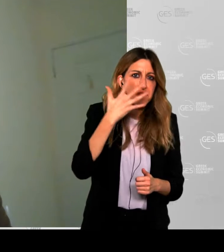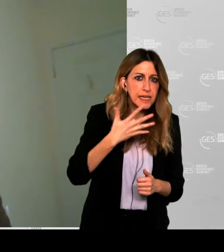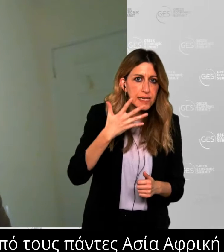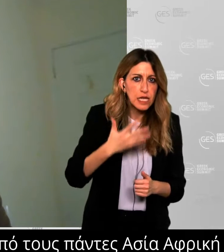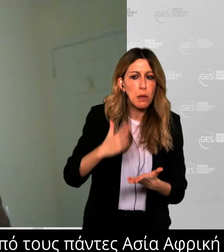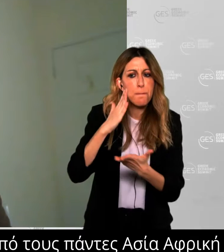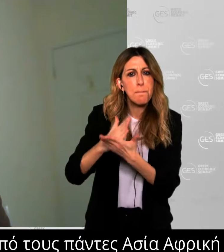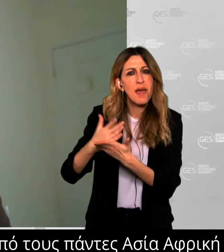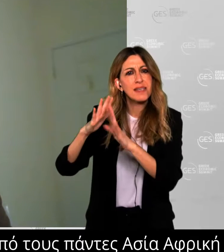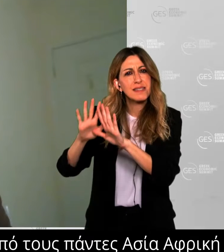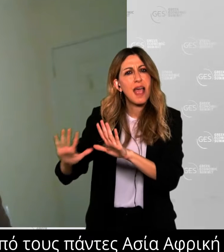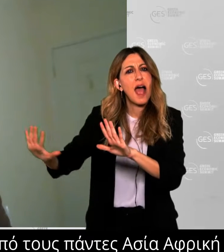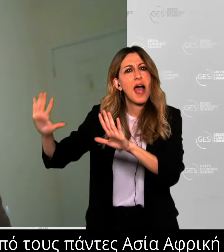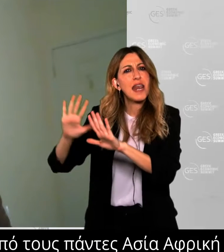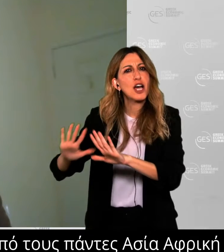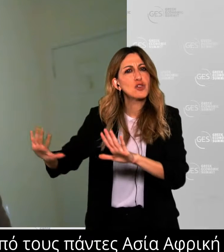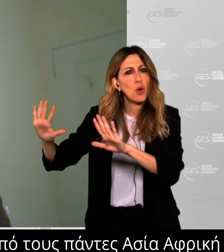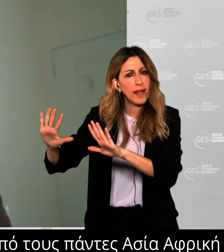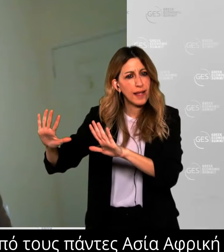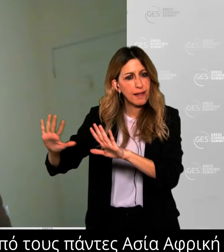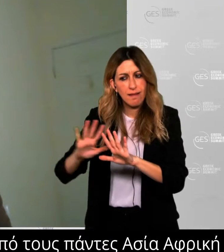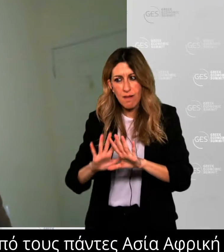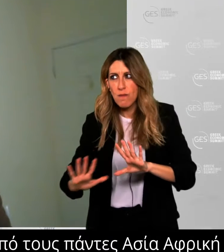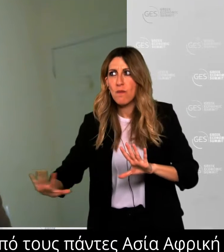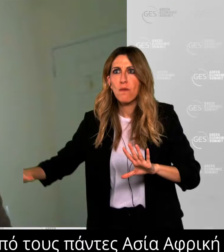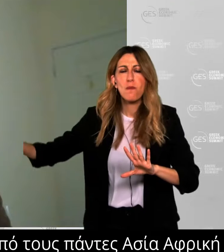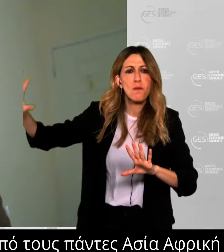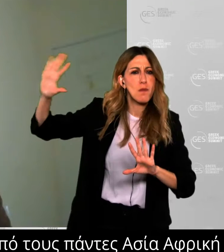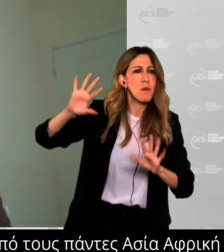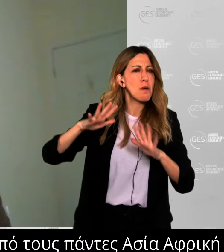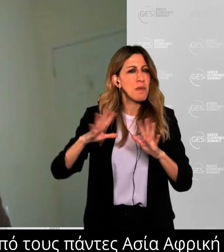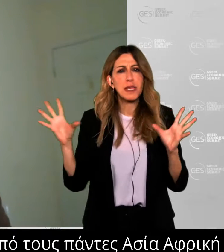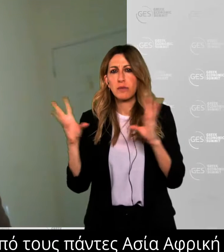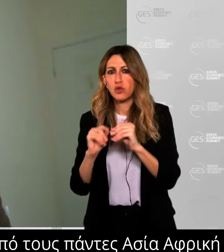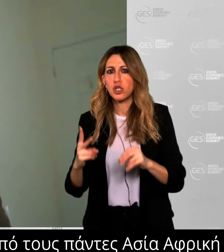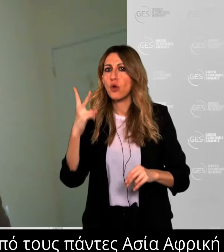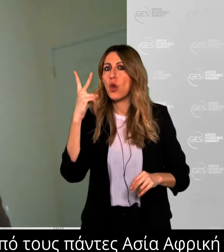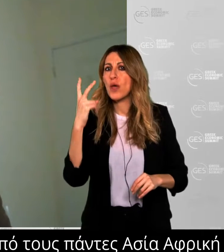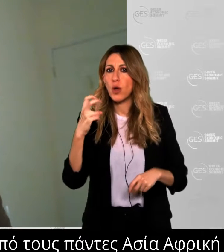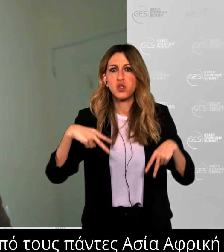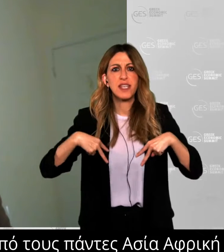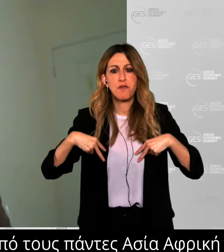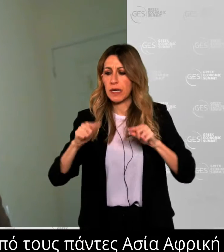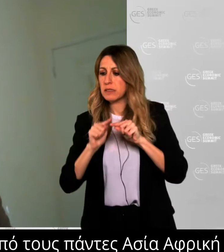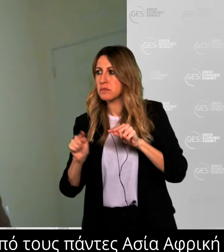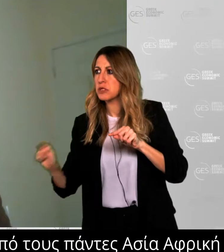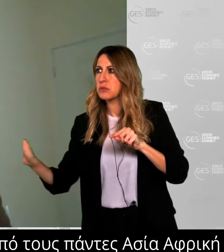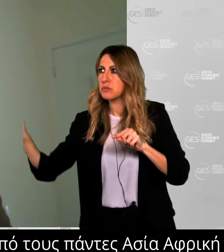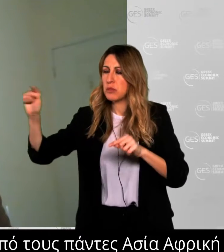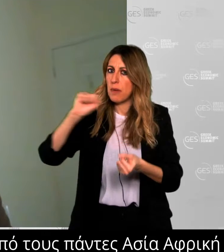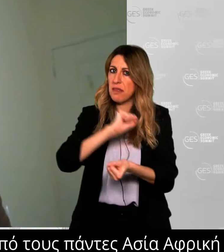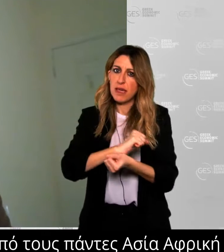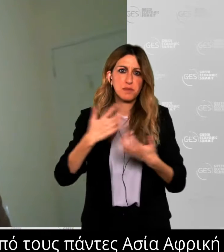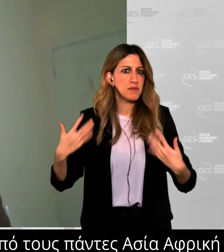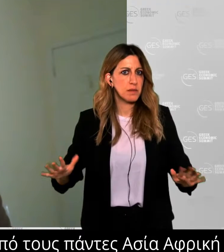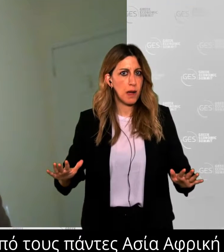set net zero aligned commitments at governmental level. As we came out of COP26, that's increased to 33. That's fantastic,